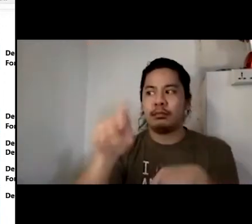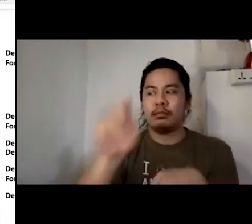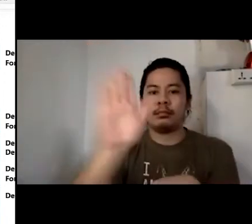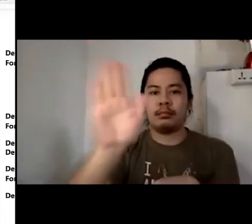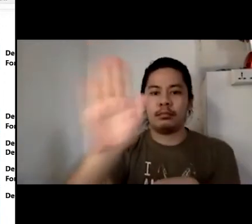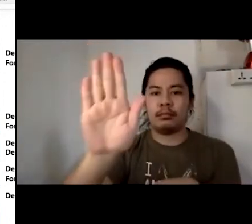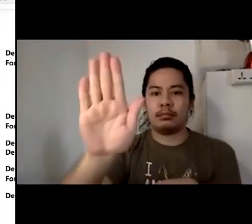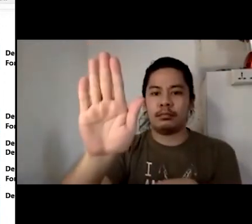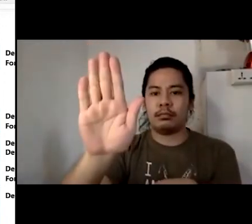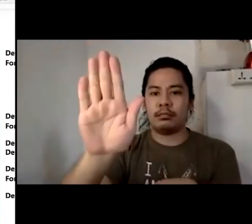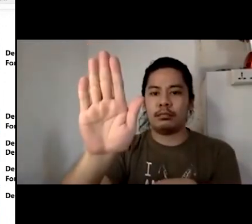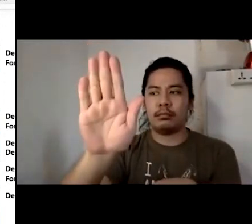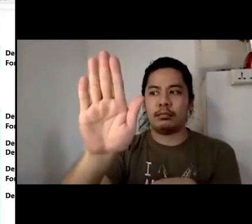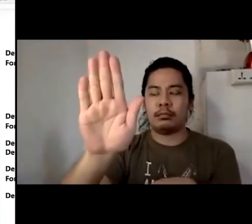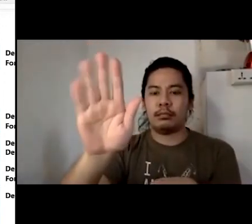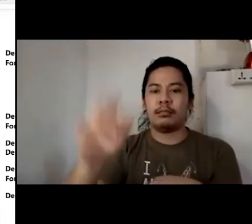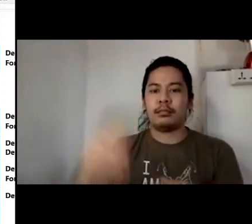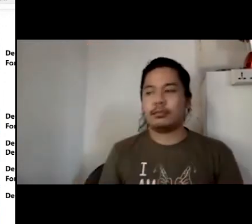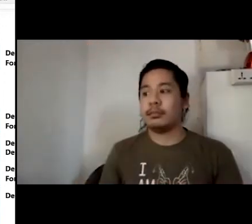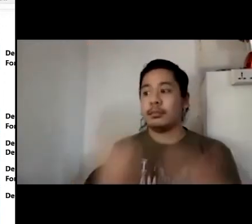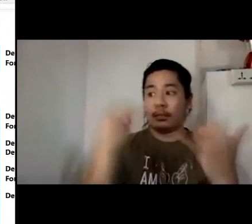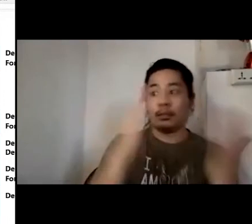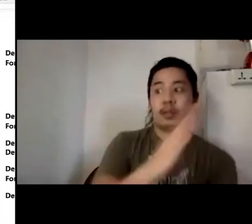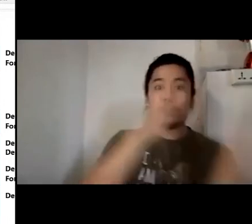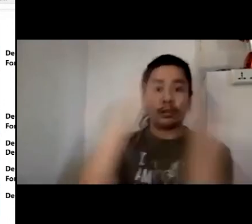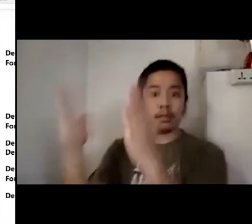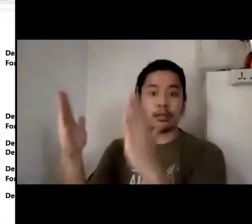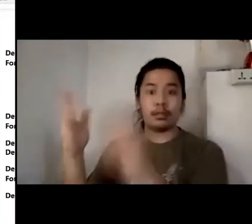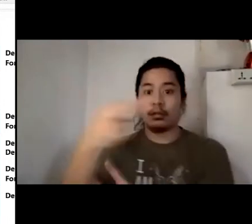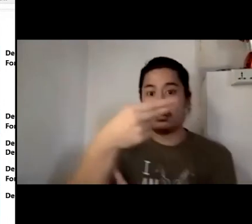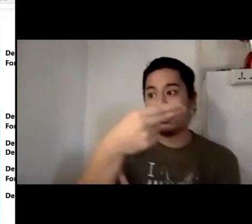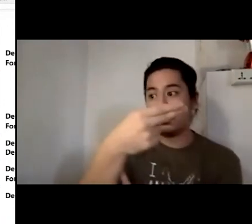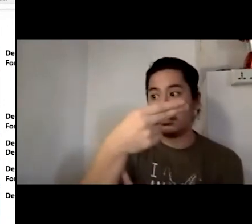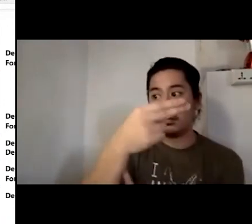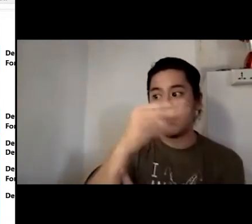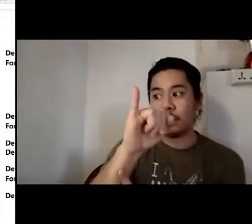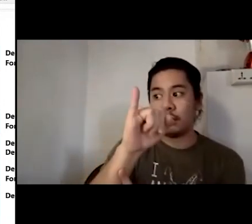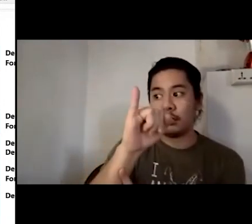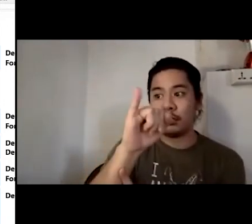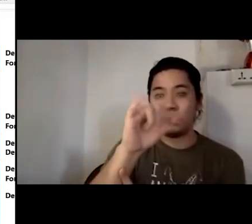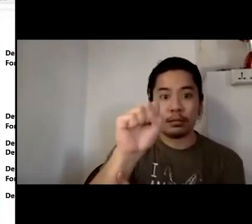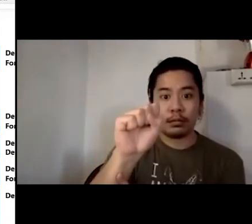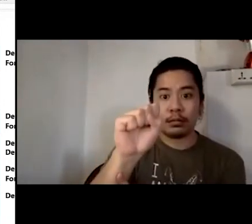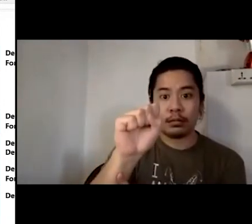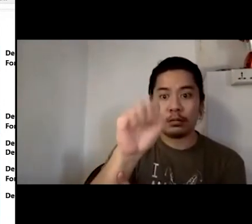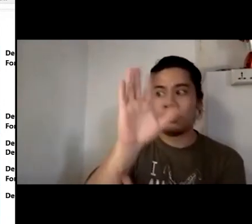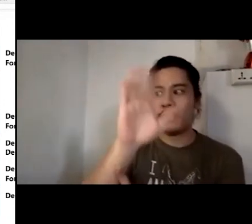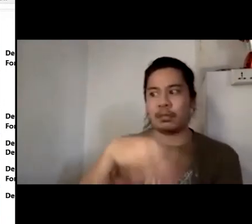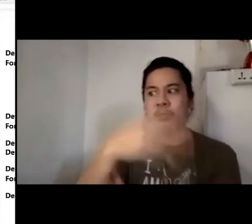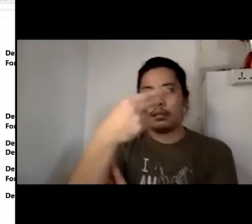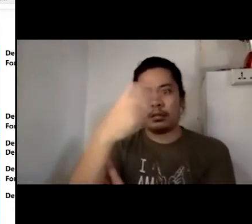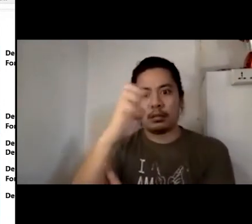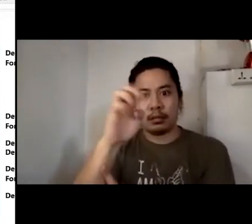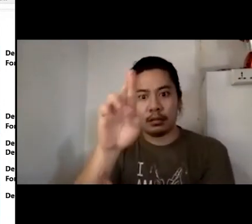Yes, and we'll have the eye go towards the direction of where they're referring to. Okay.